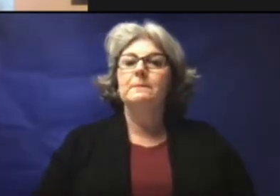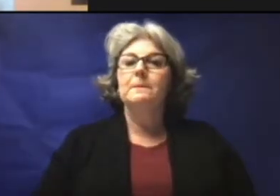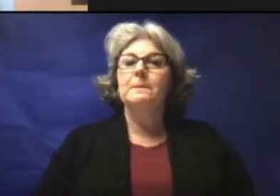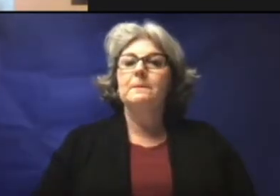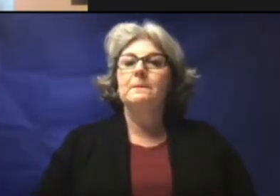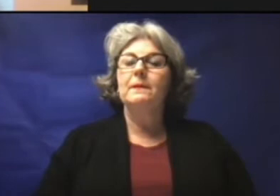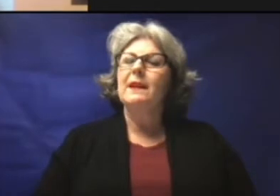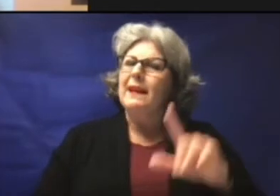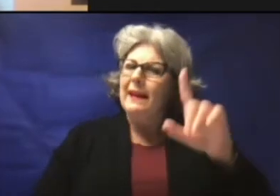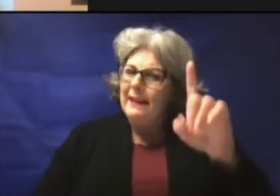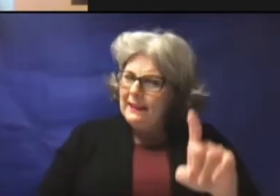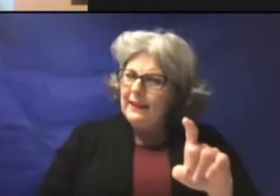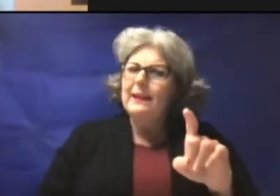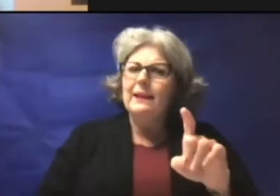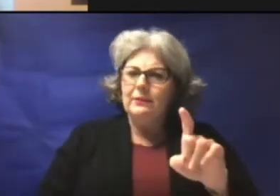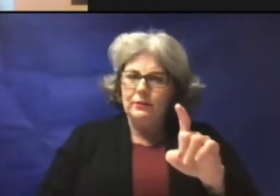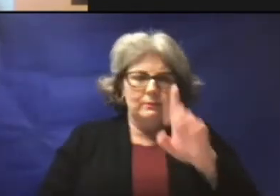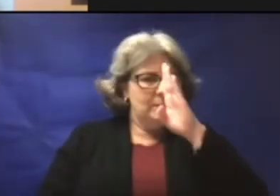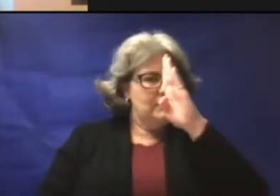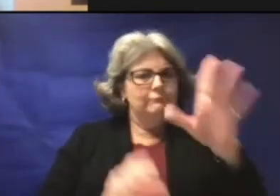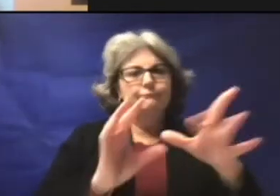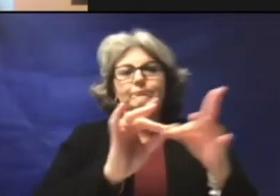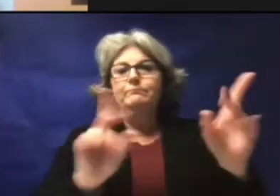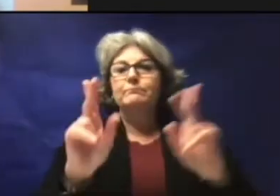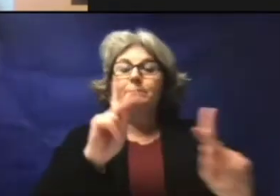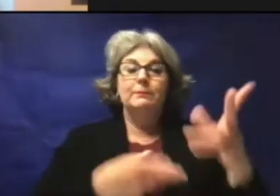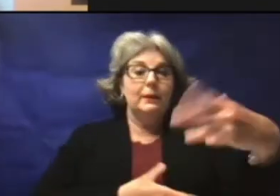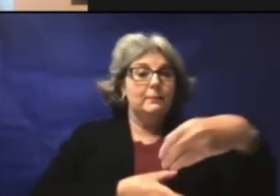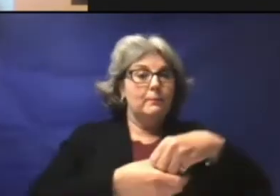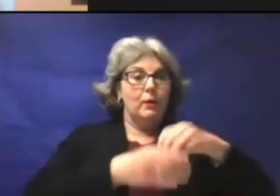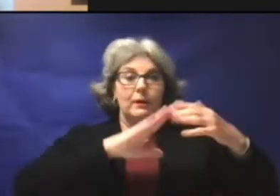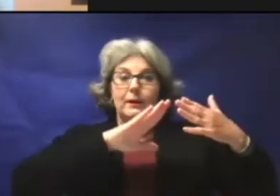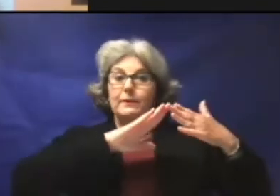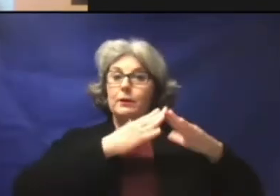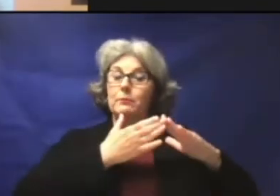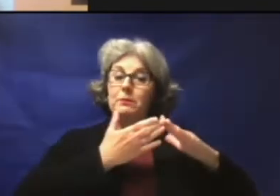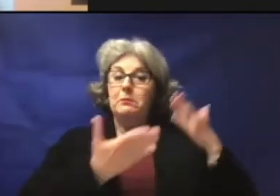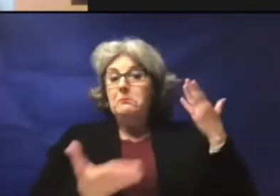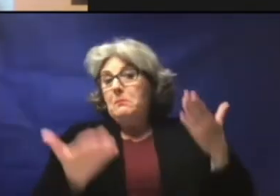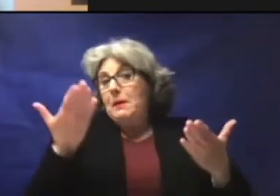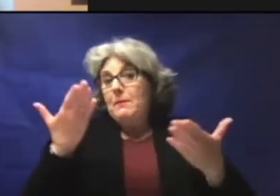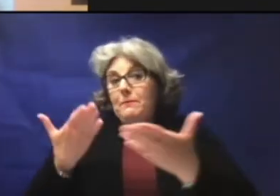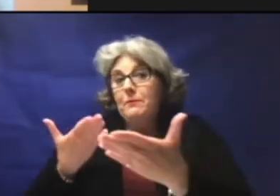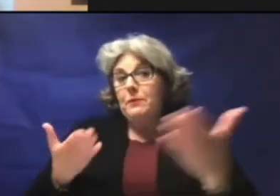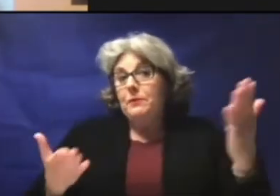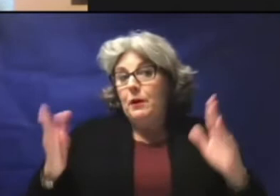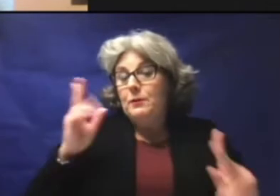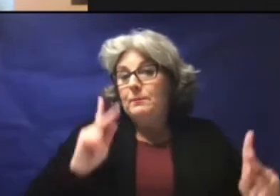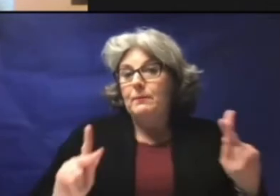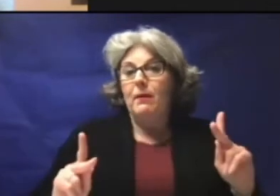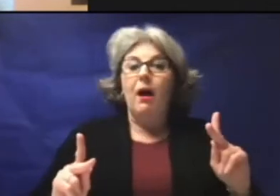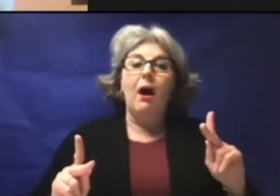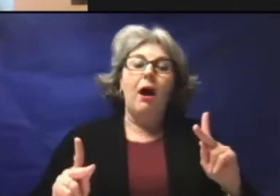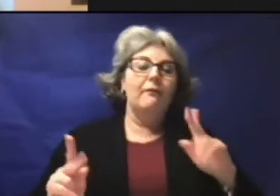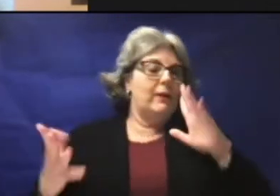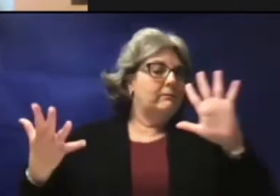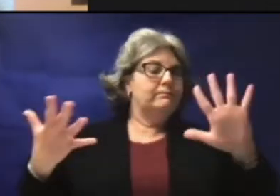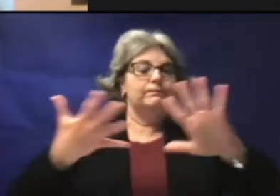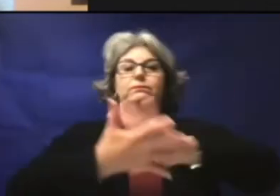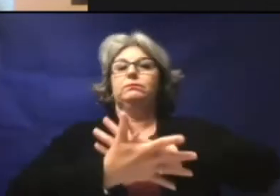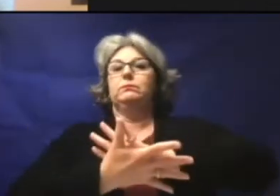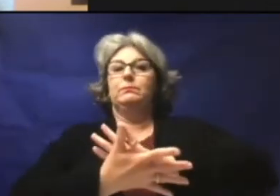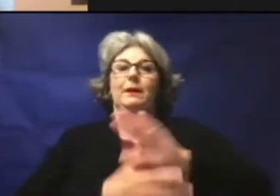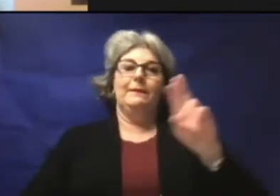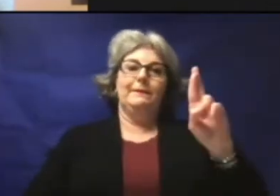it needs to be said for folks who, aren't part of the community, maybe for them, they feel blindsided by this